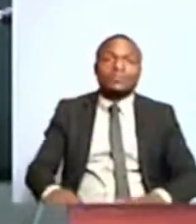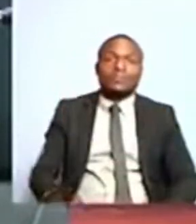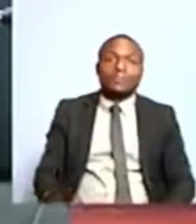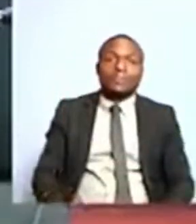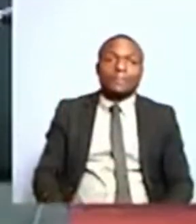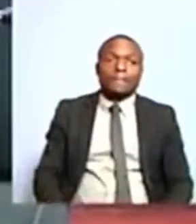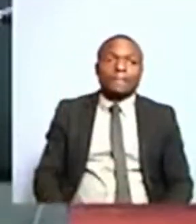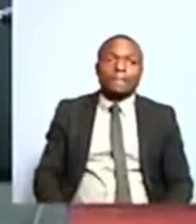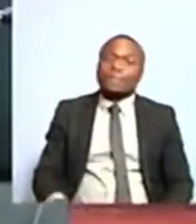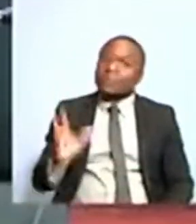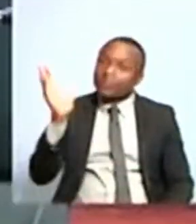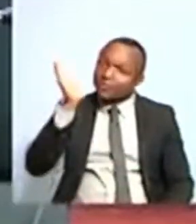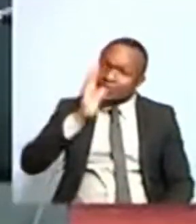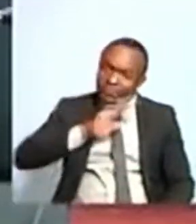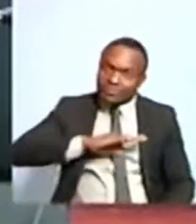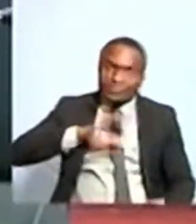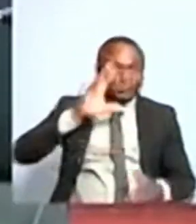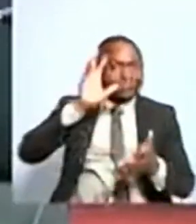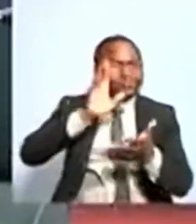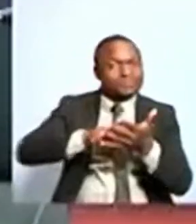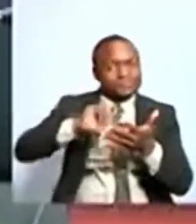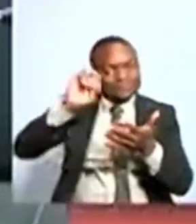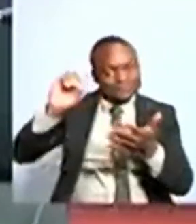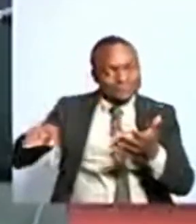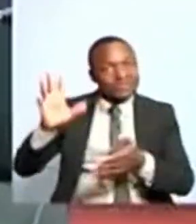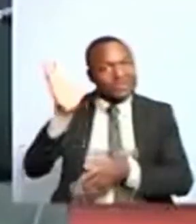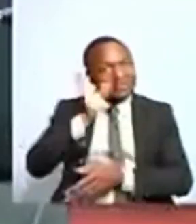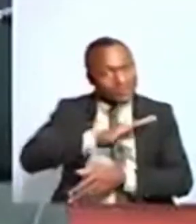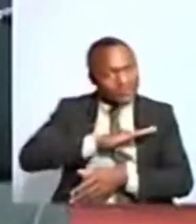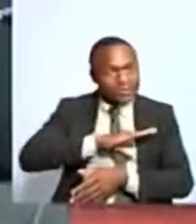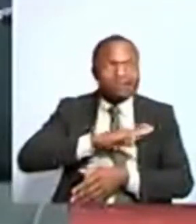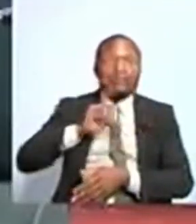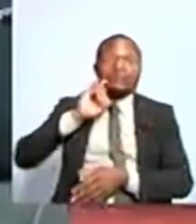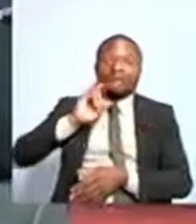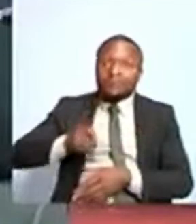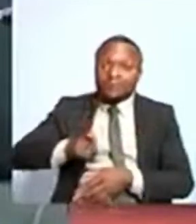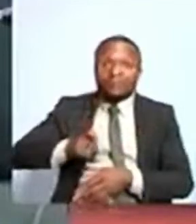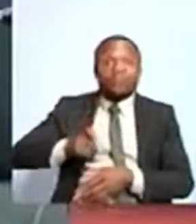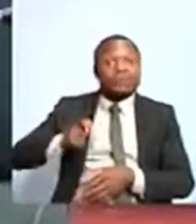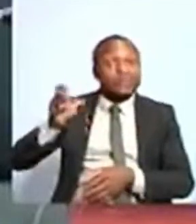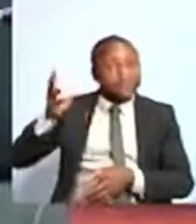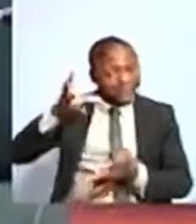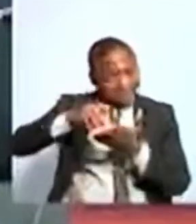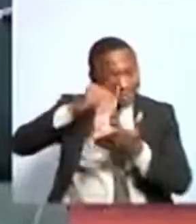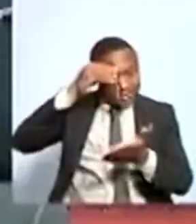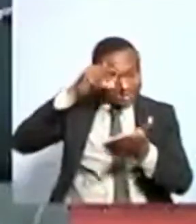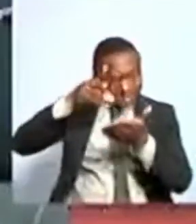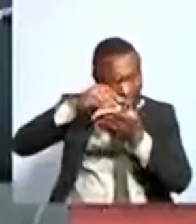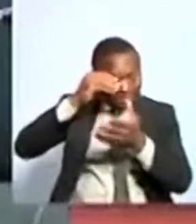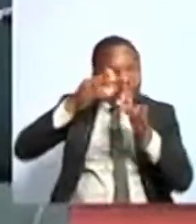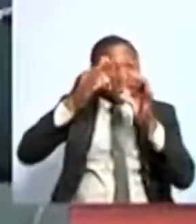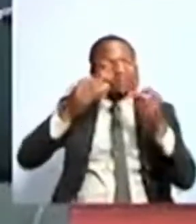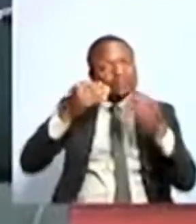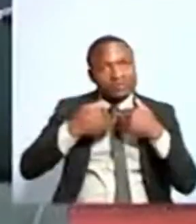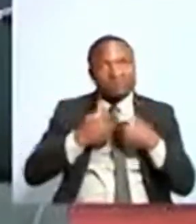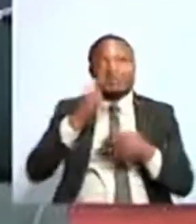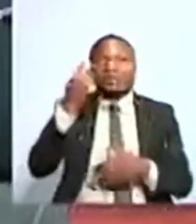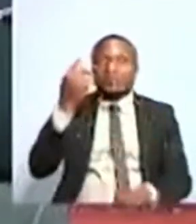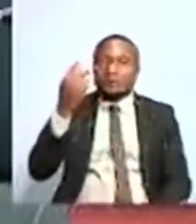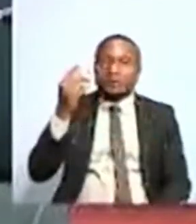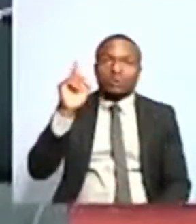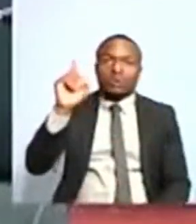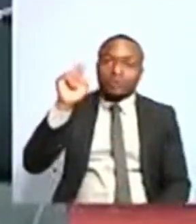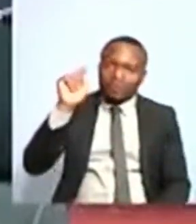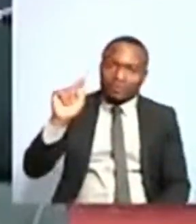have already been removed. You must learn to be passionate. When you have 1.8 million votes, you're